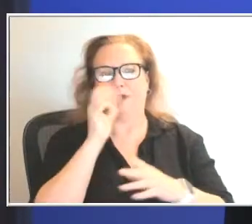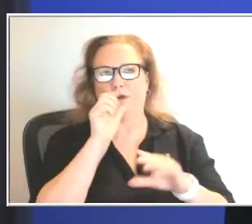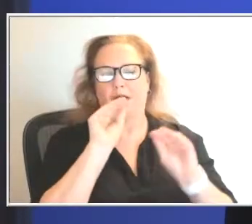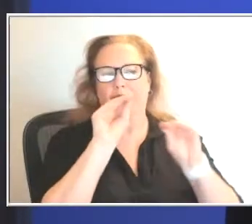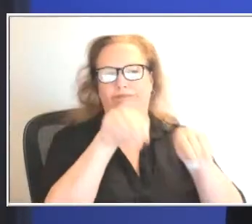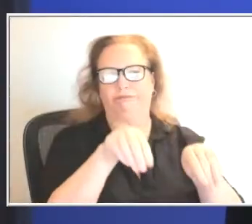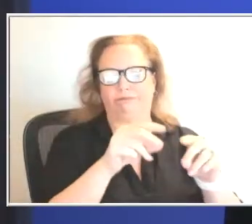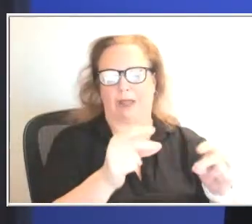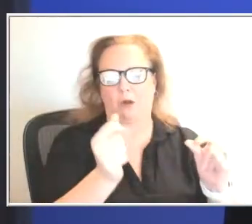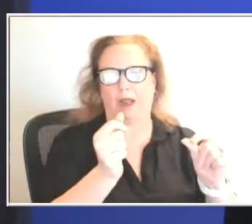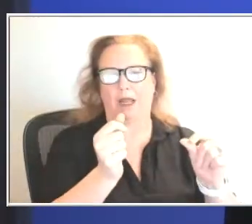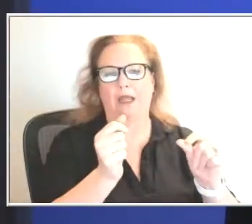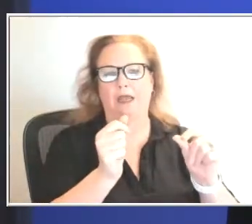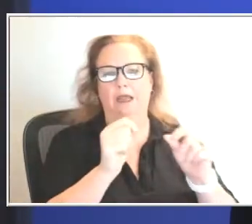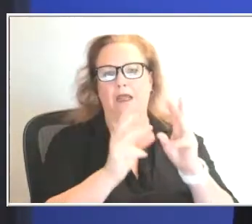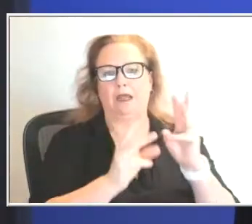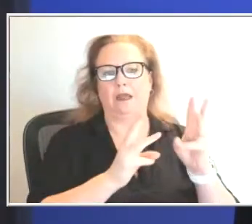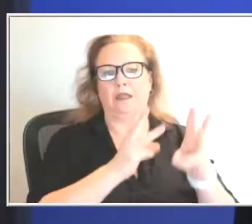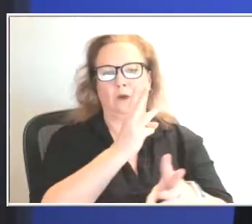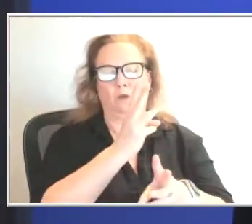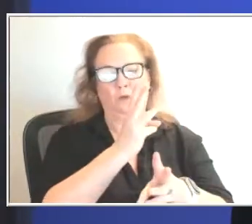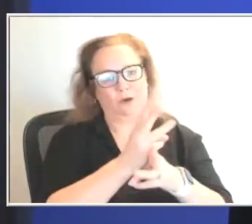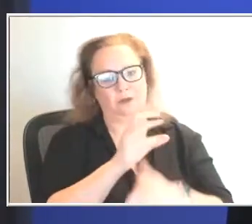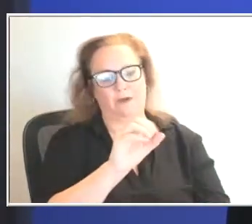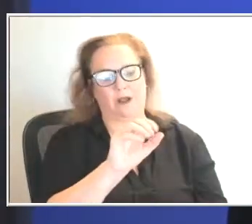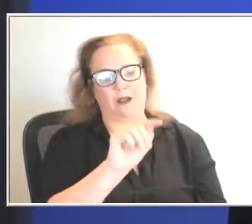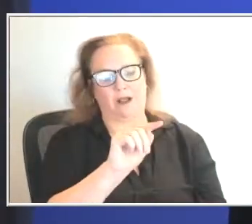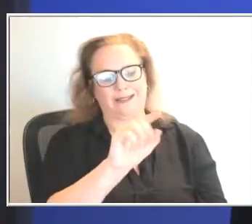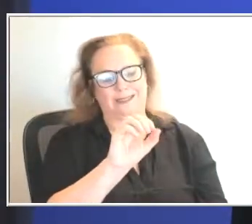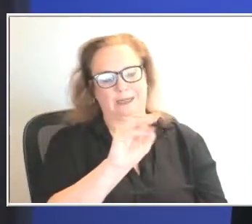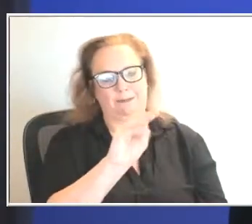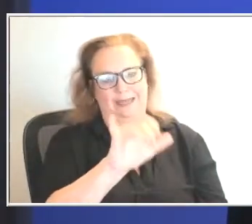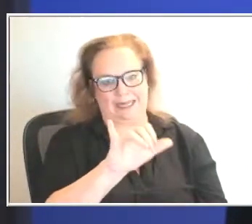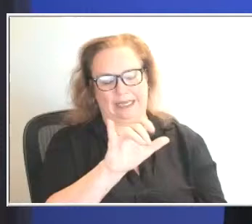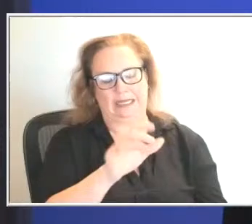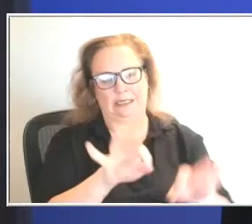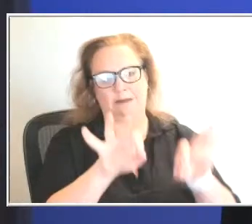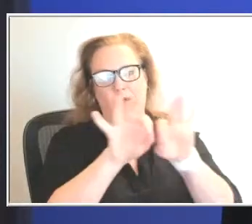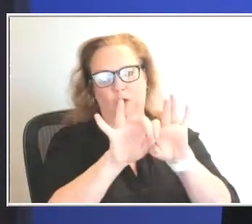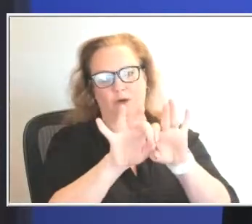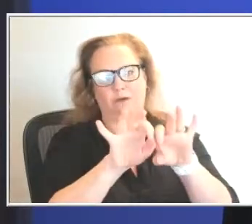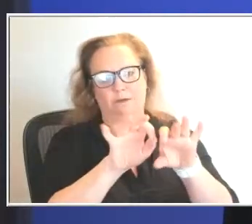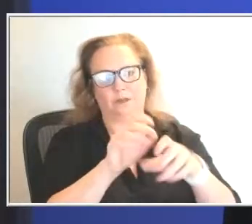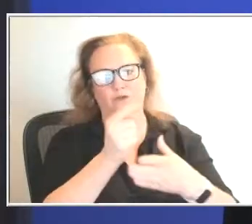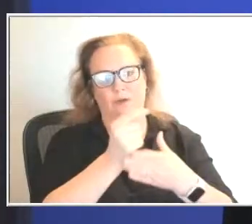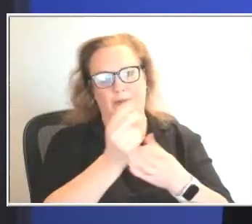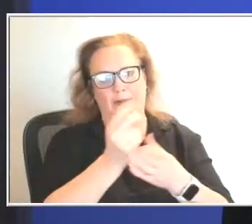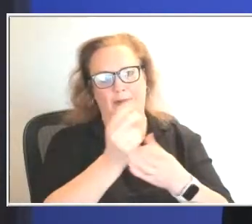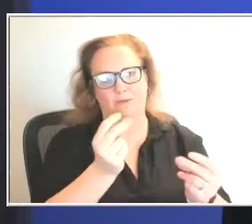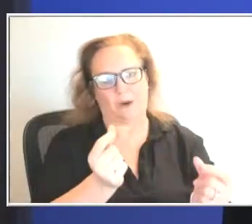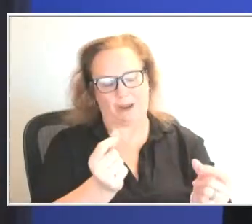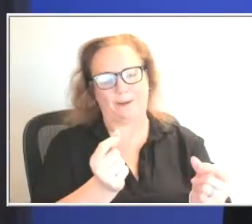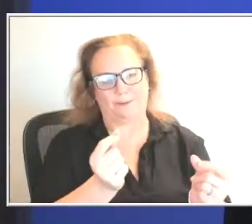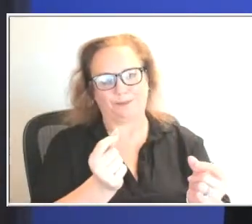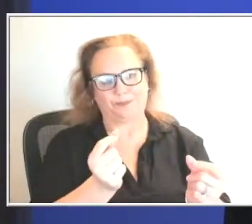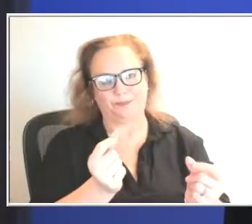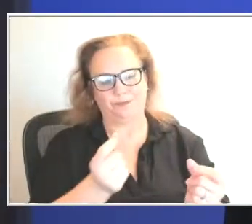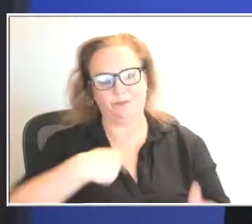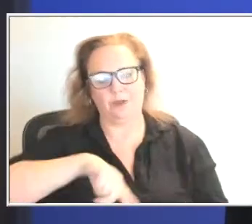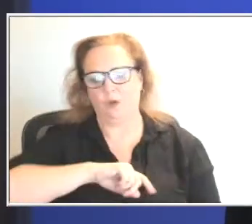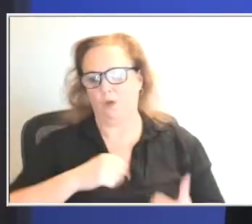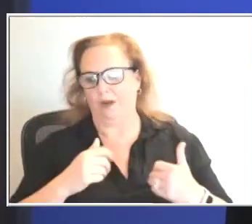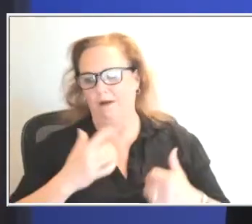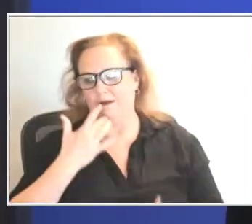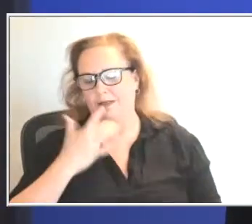the world of wound and ostomy, it's imperative that these patients get the treatment sooner. Right away. And so, you know, we're lucky to